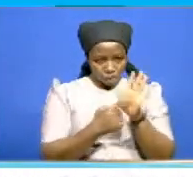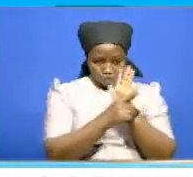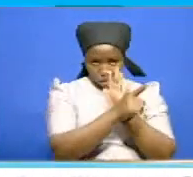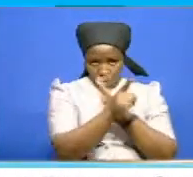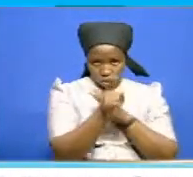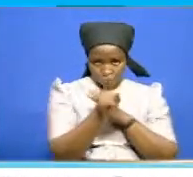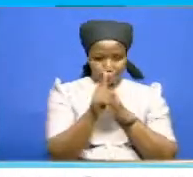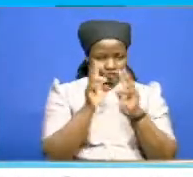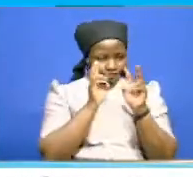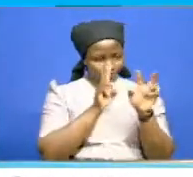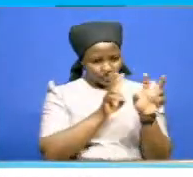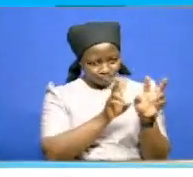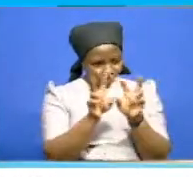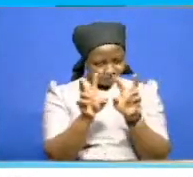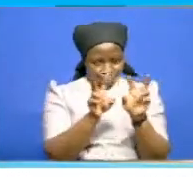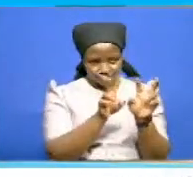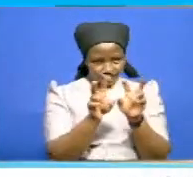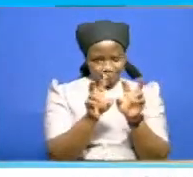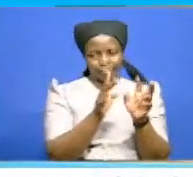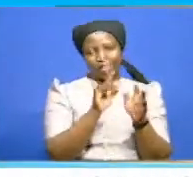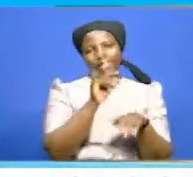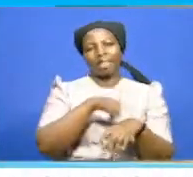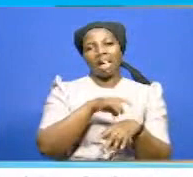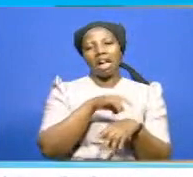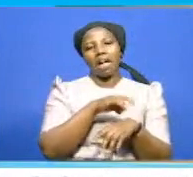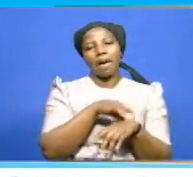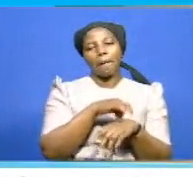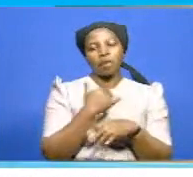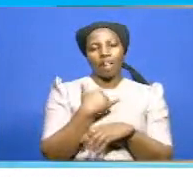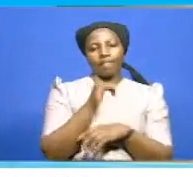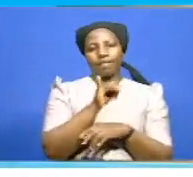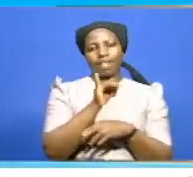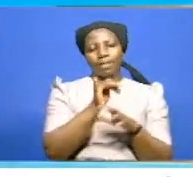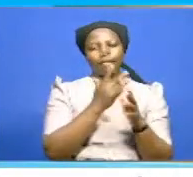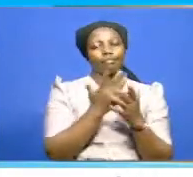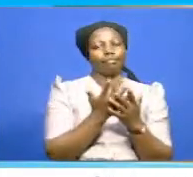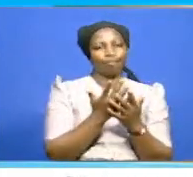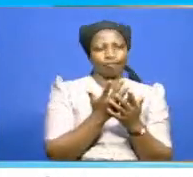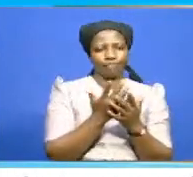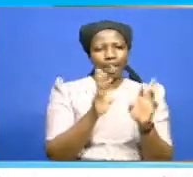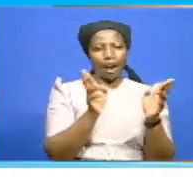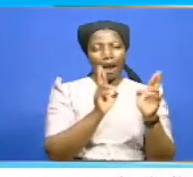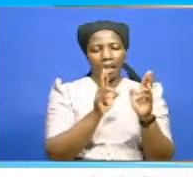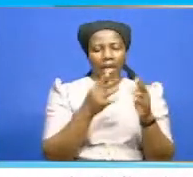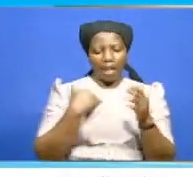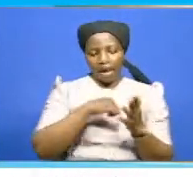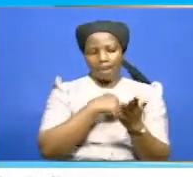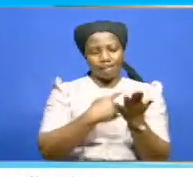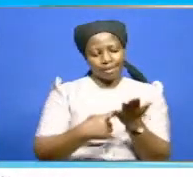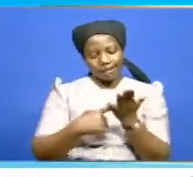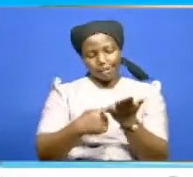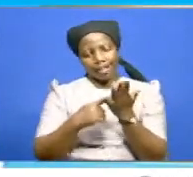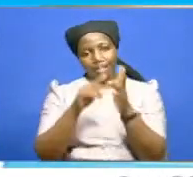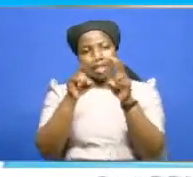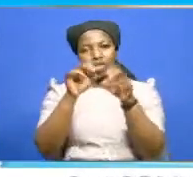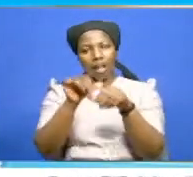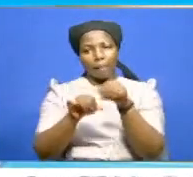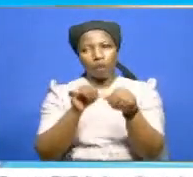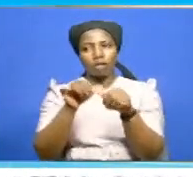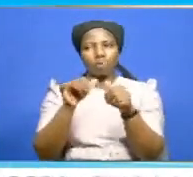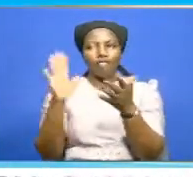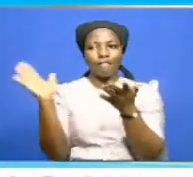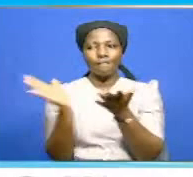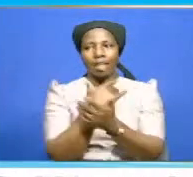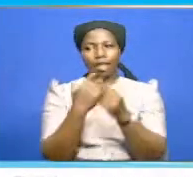it, you know, once we have that link. We have been discussing the issues around mitigating against